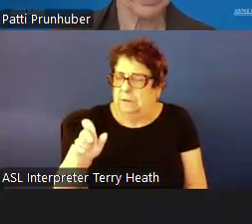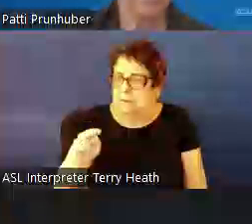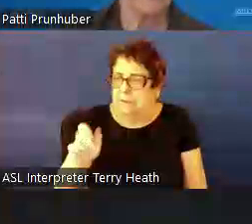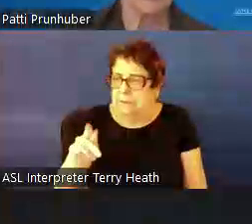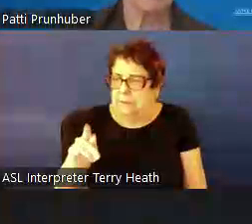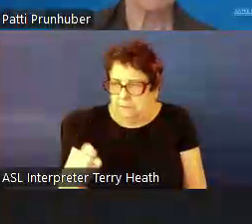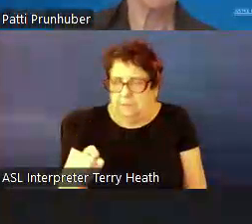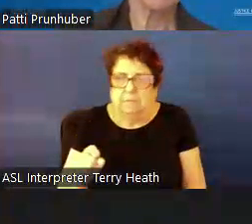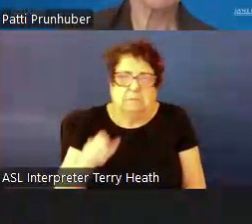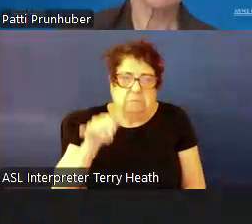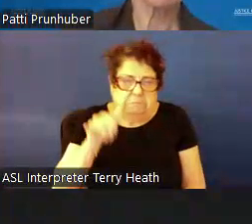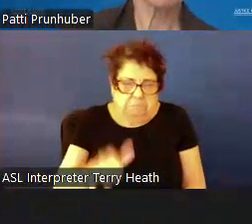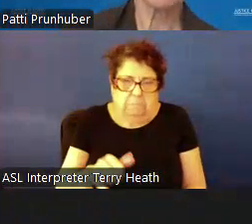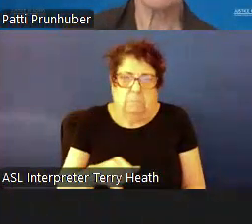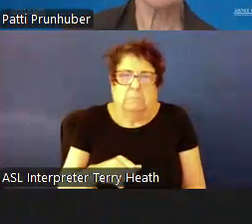partner.